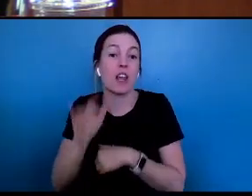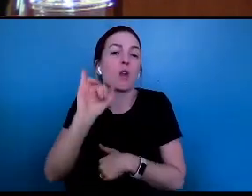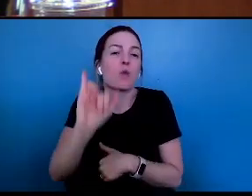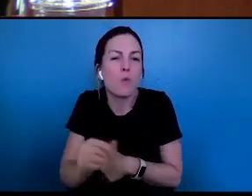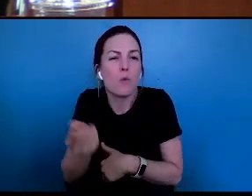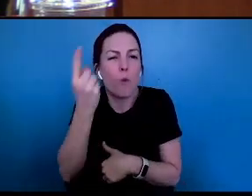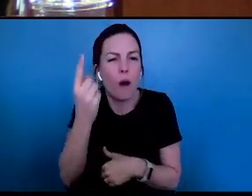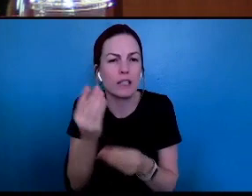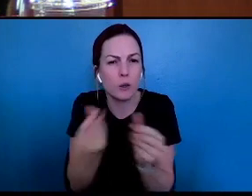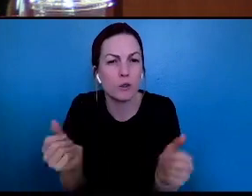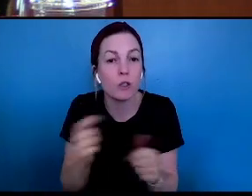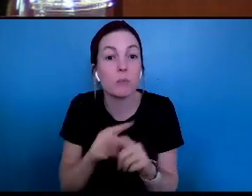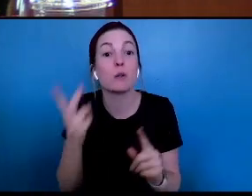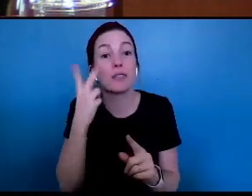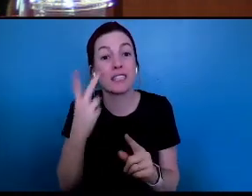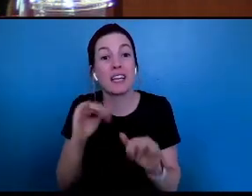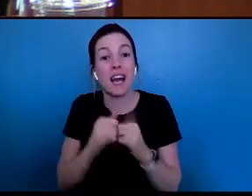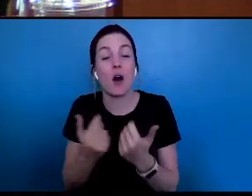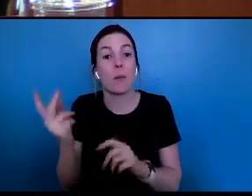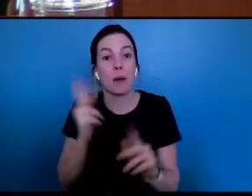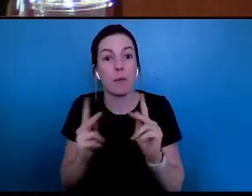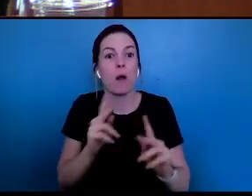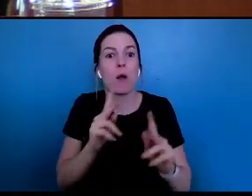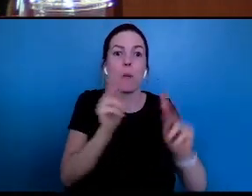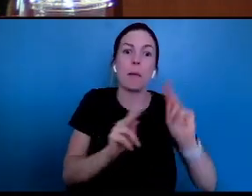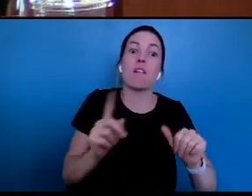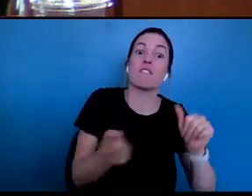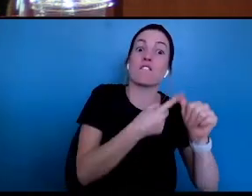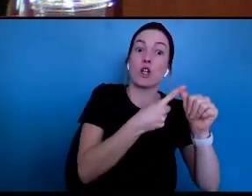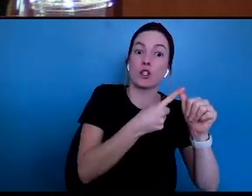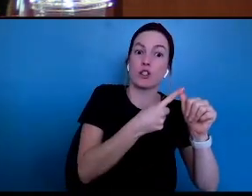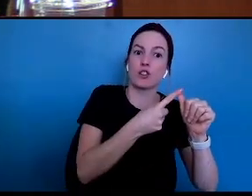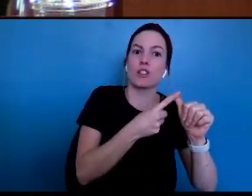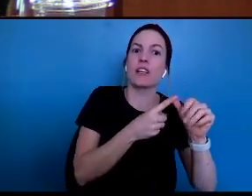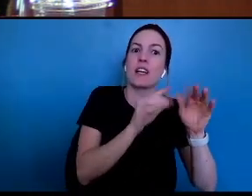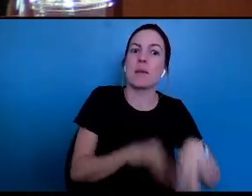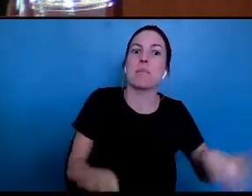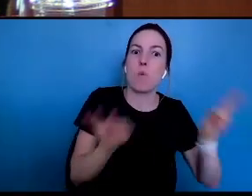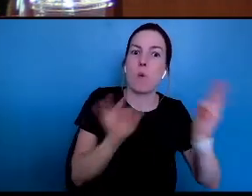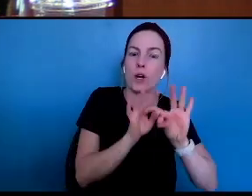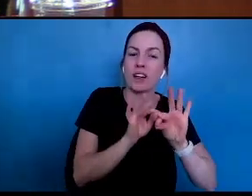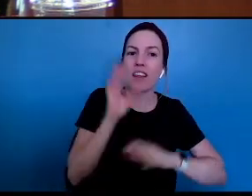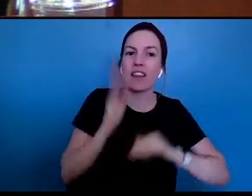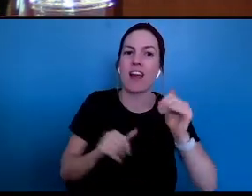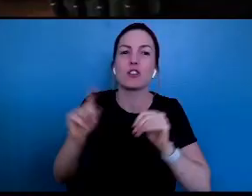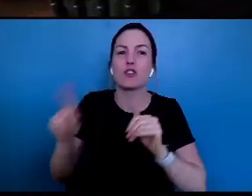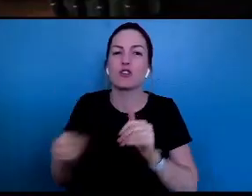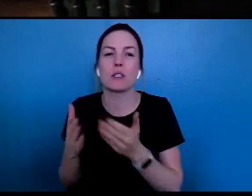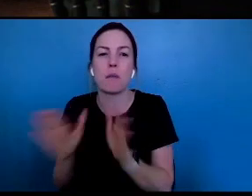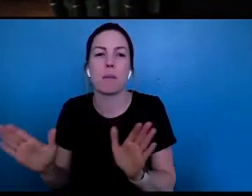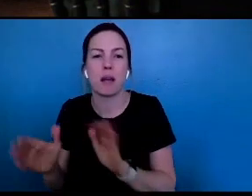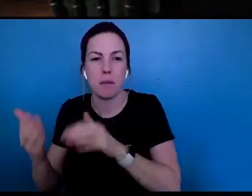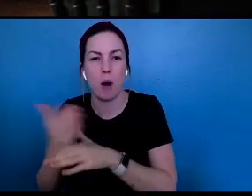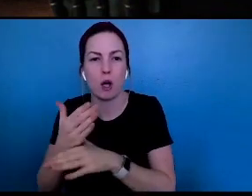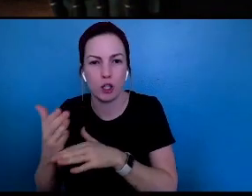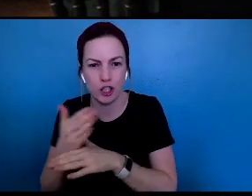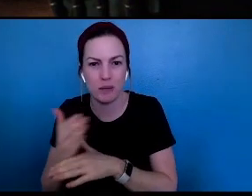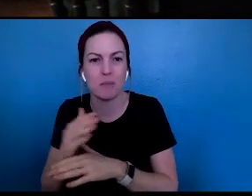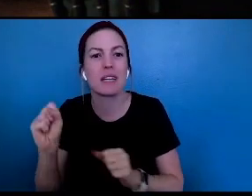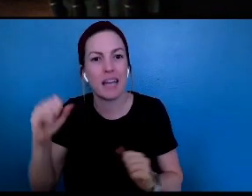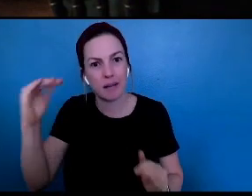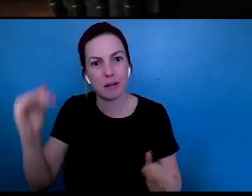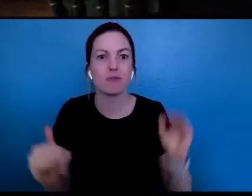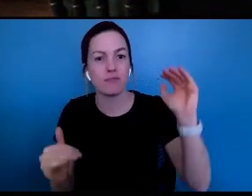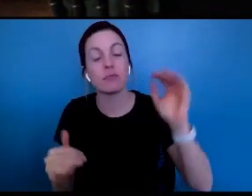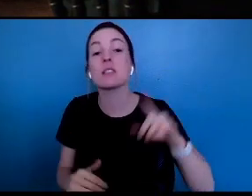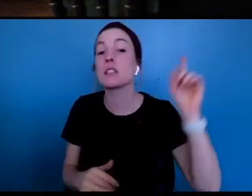people first, public-private partnership can scale beyond the existing thought trade-offs. Now, COVID, of course, and having a